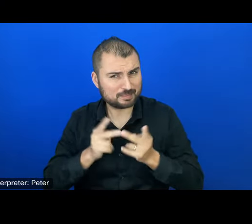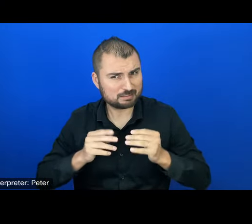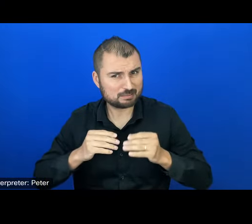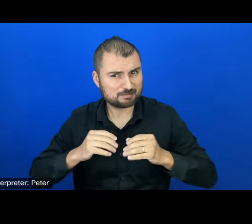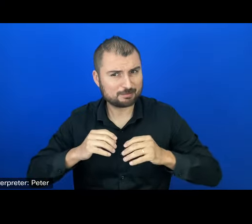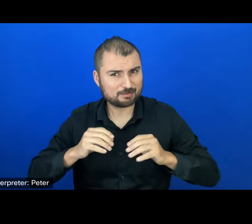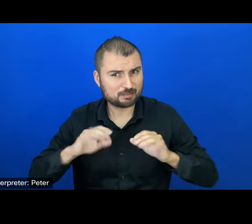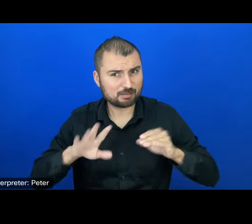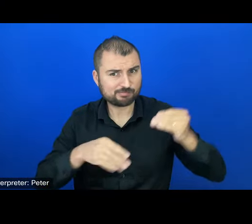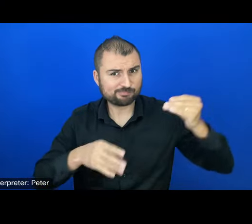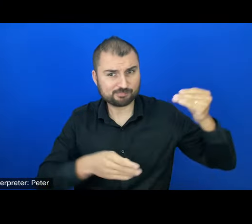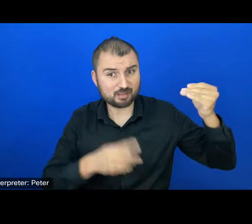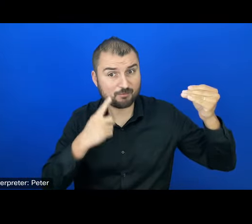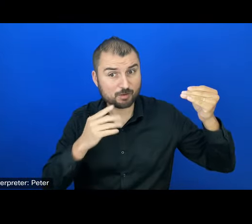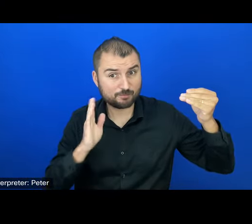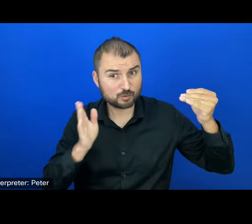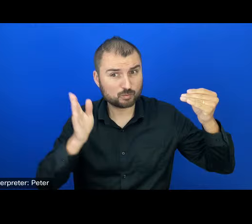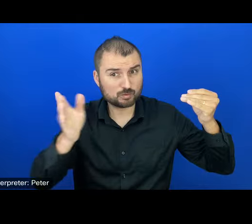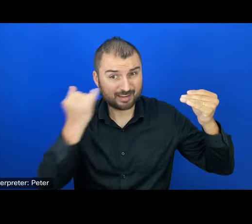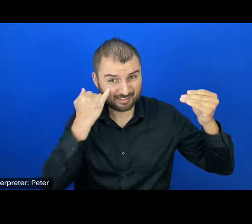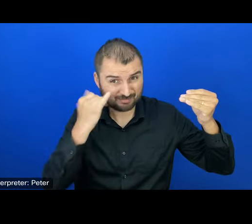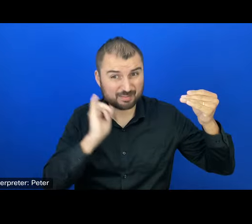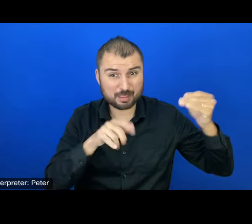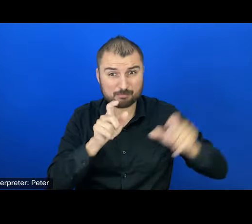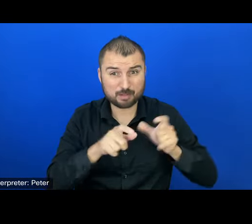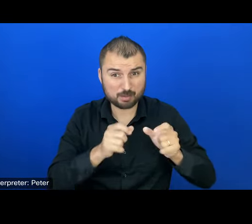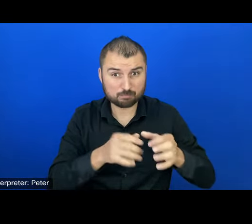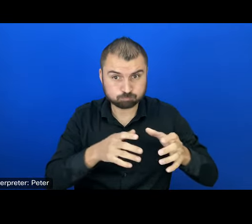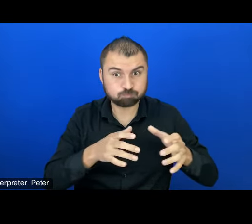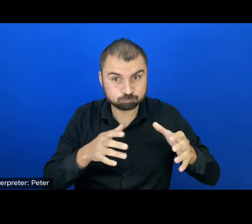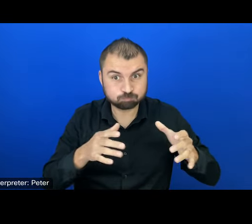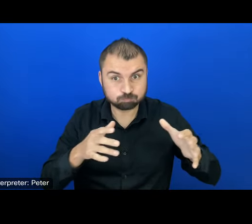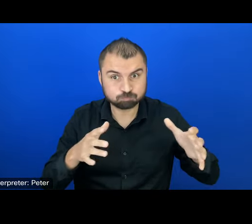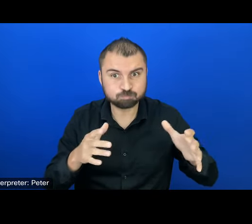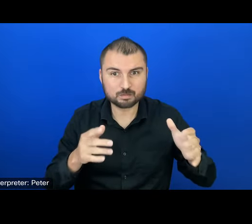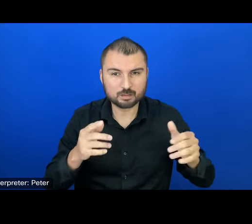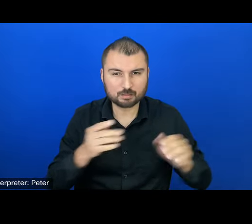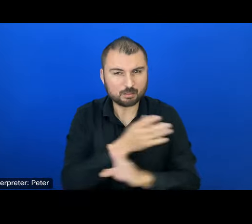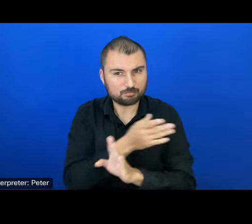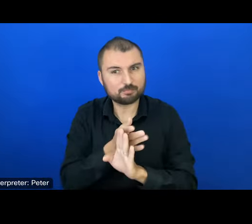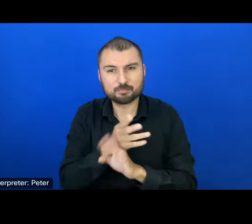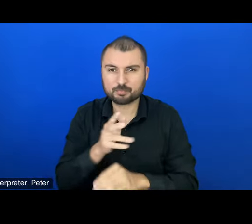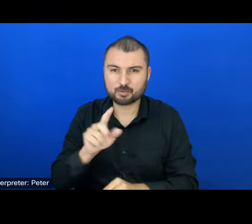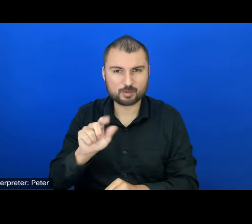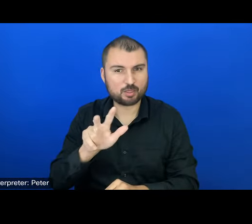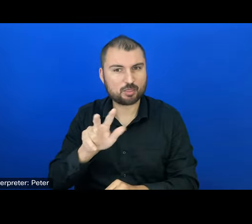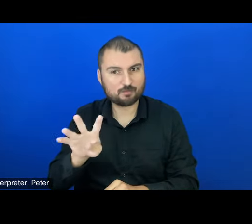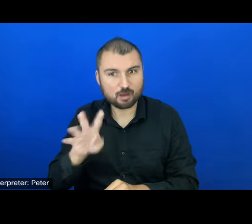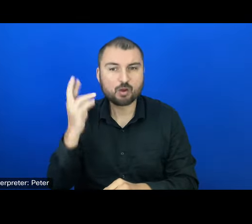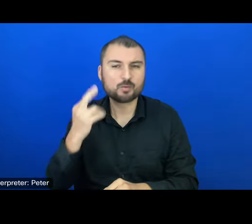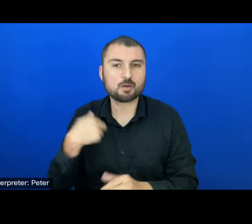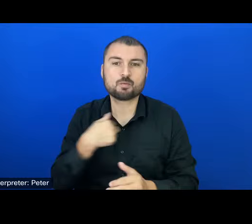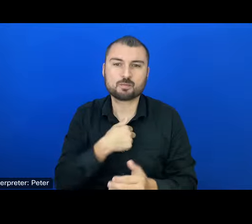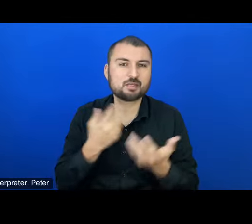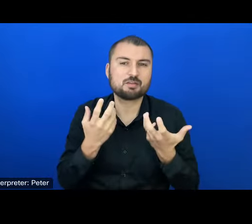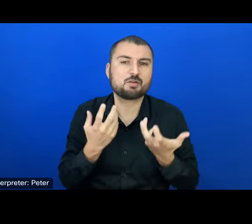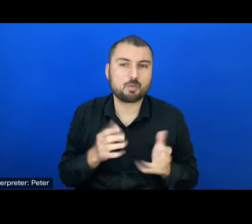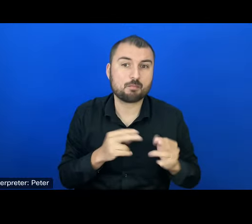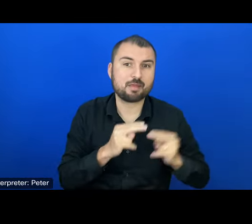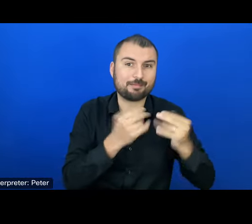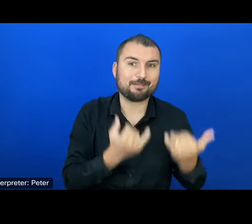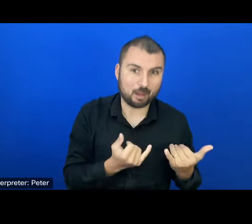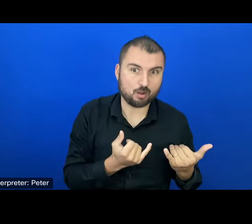added in the future if that population is to continue to grow for 34? You know what I'm saying? So that we're not building now for 4 years out from now,